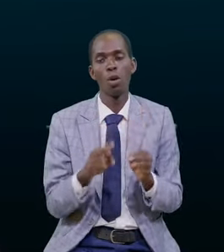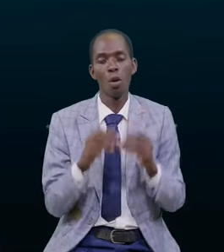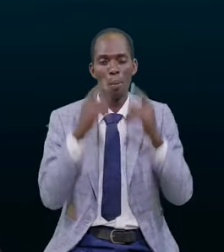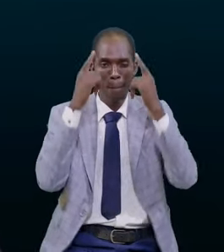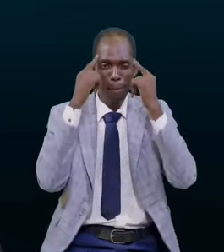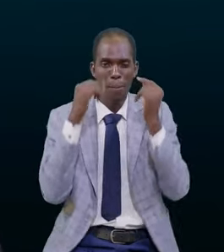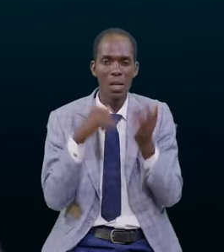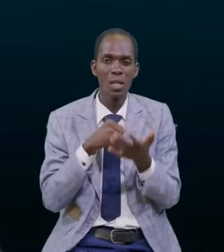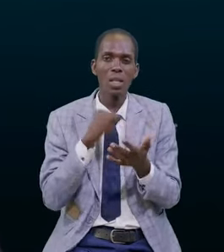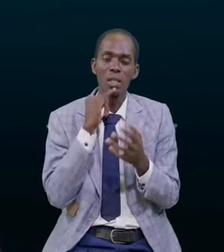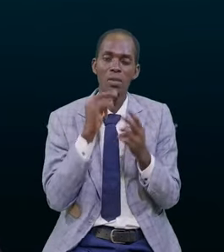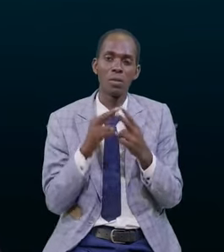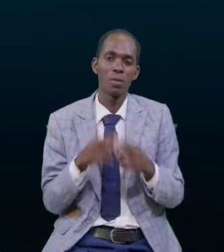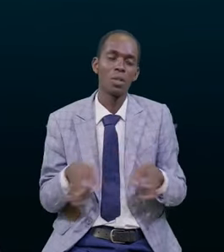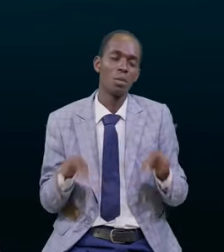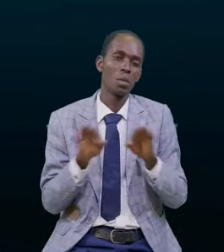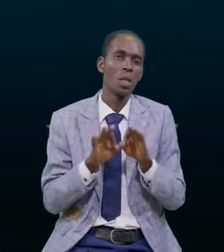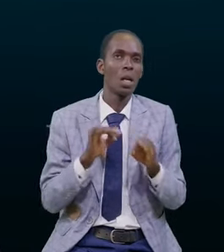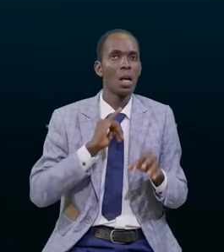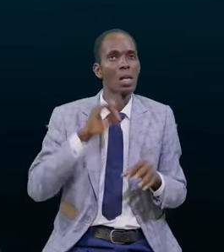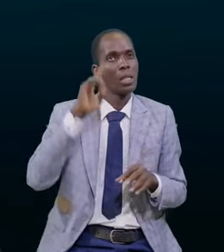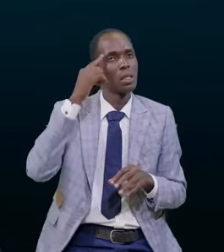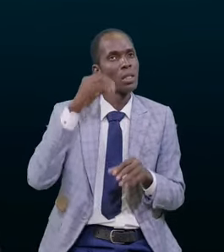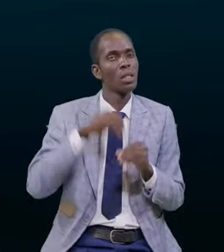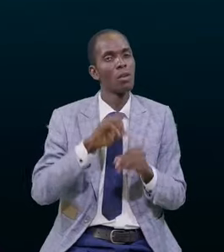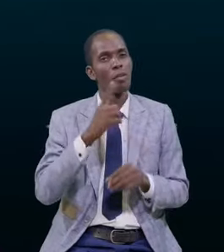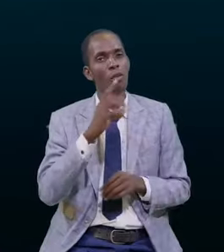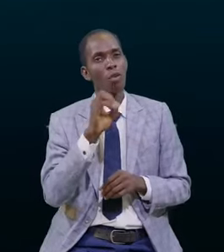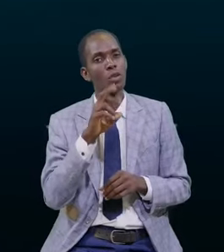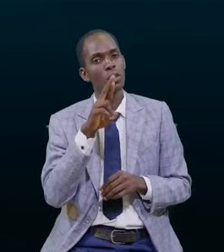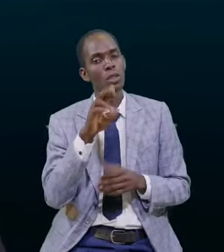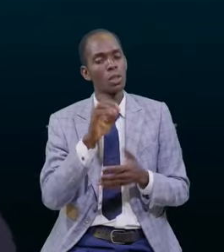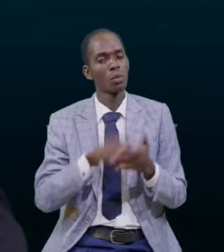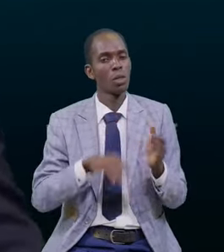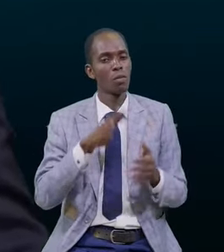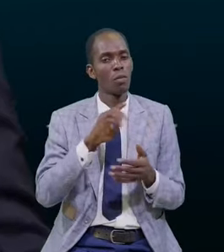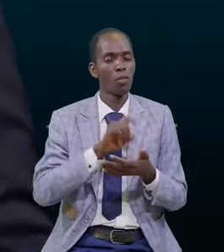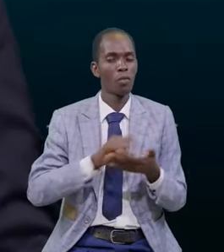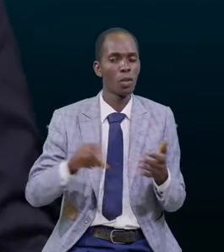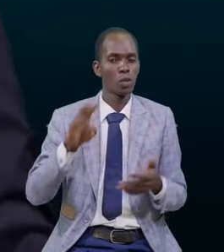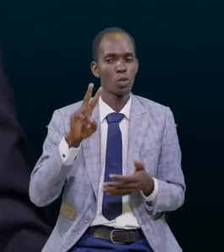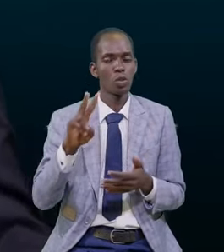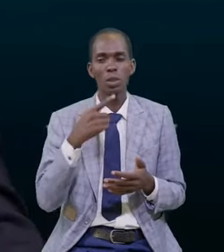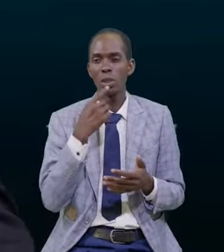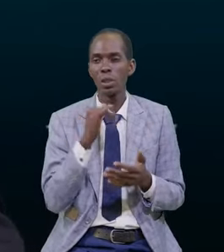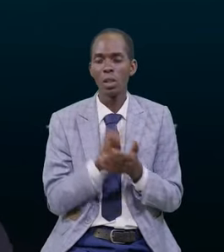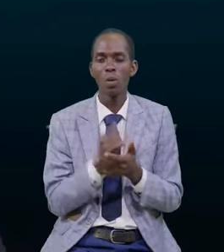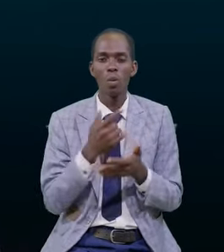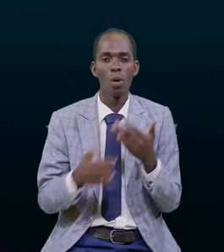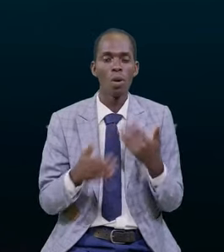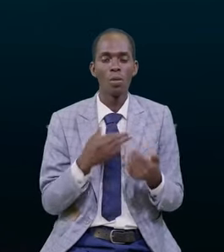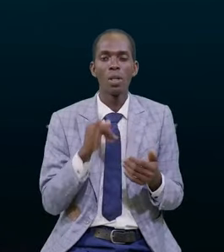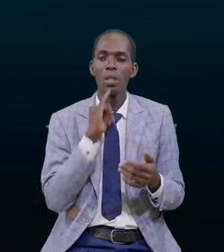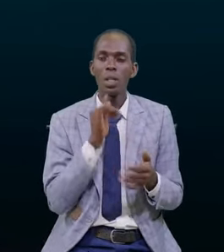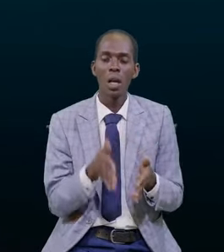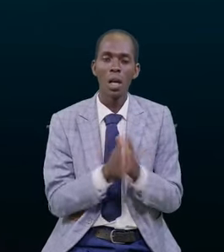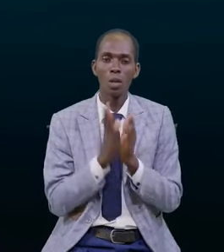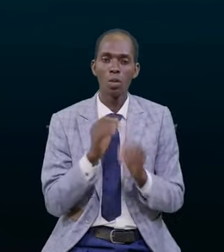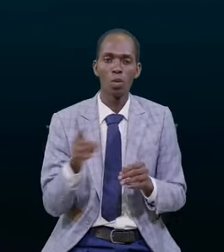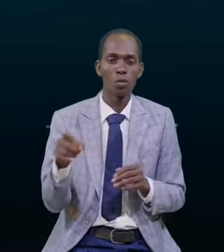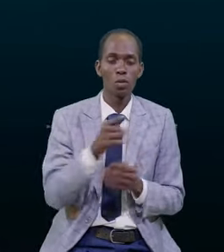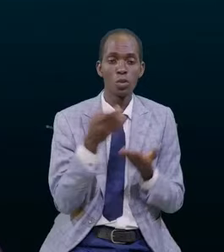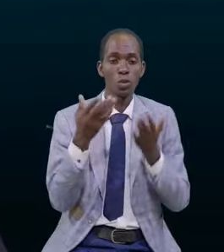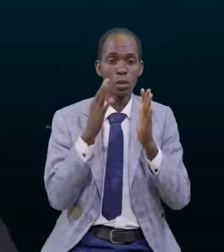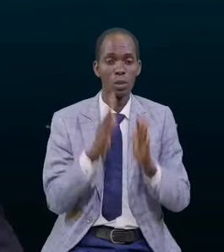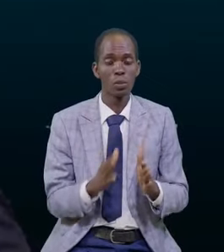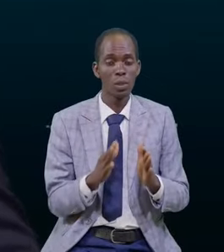Corinthians chapter 4 or so in verse two that it says moreover it is required in stewards that a man be found